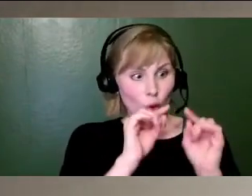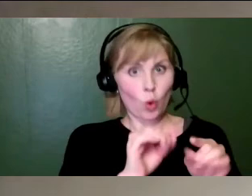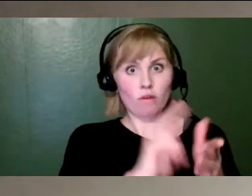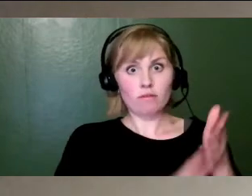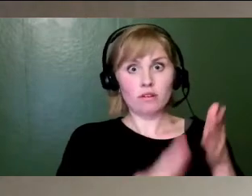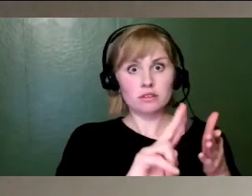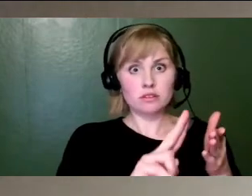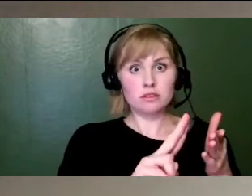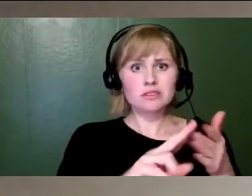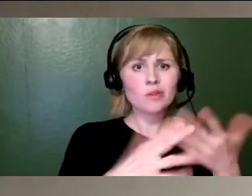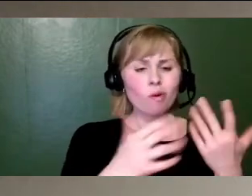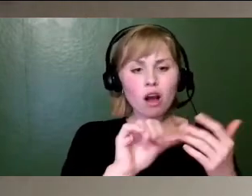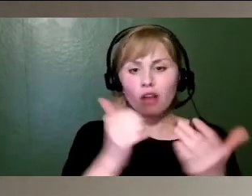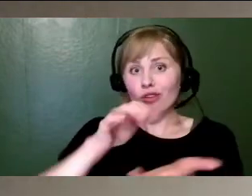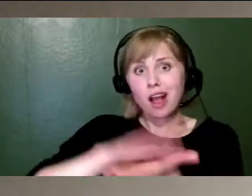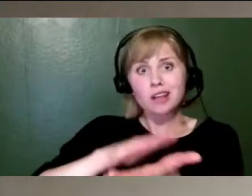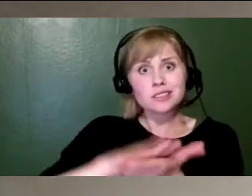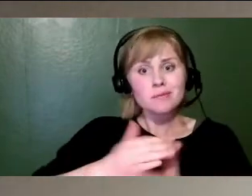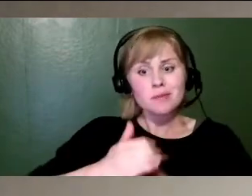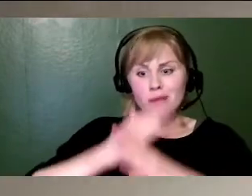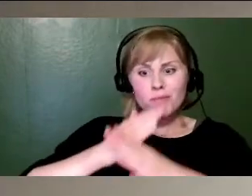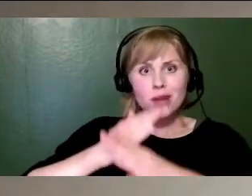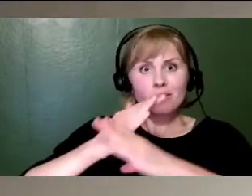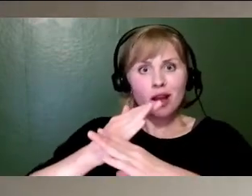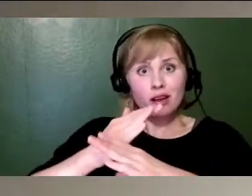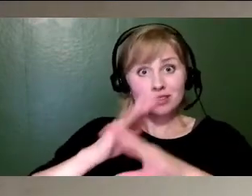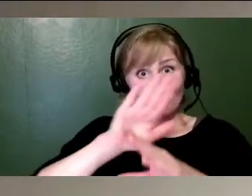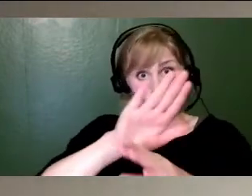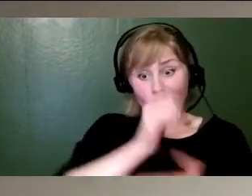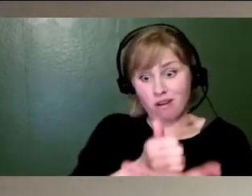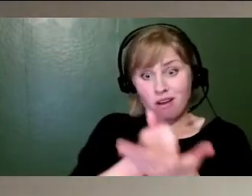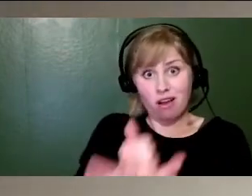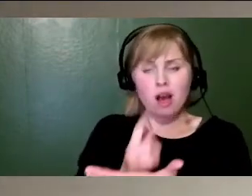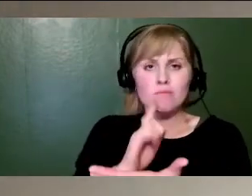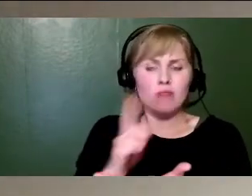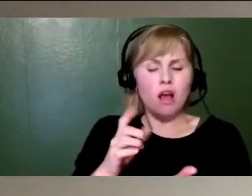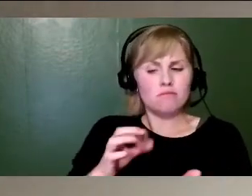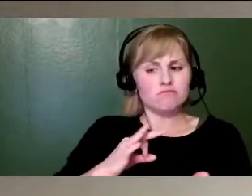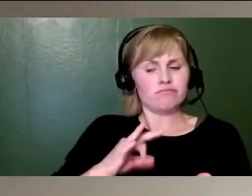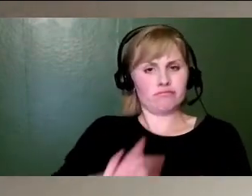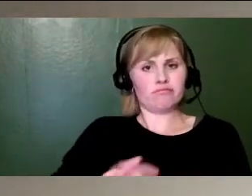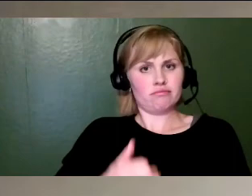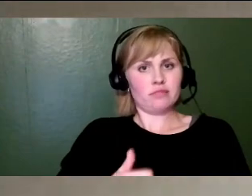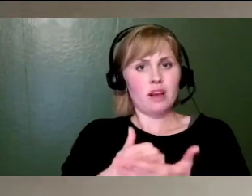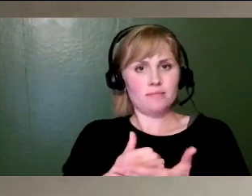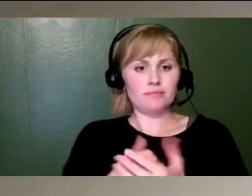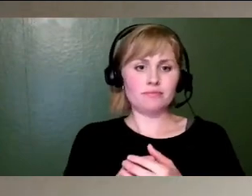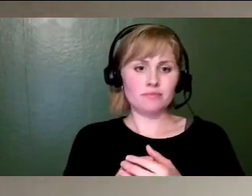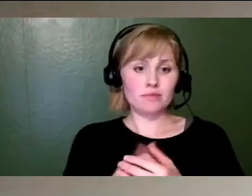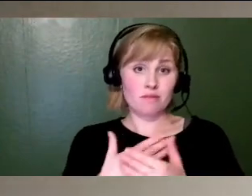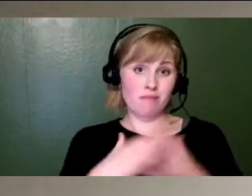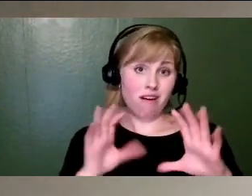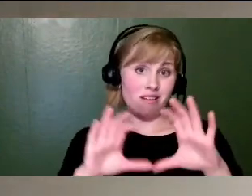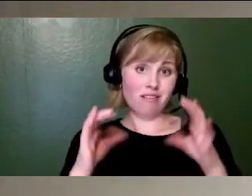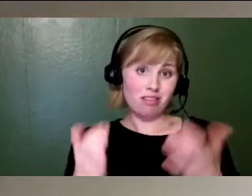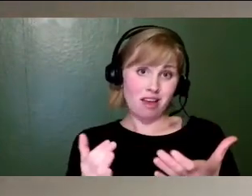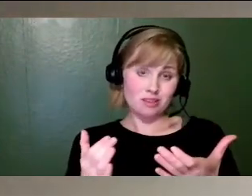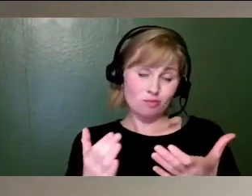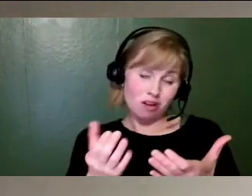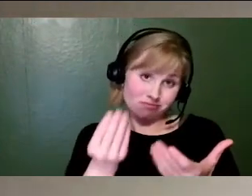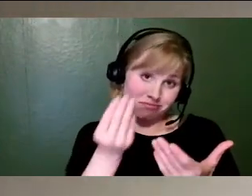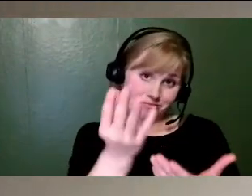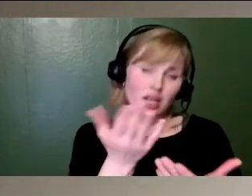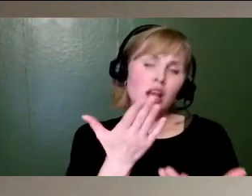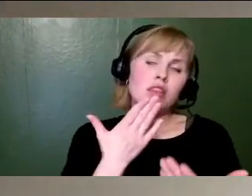control. So I know I'm speaking for our entire year when I say we greatly appreciate the support.